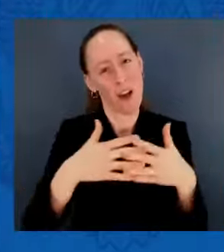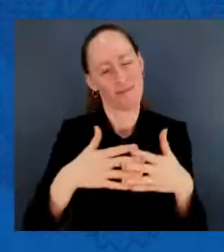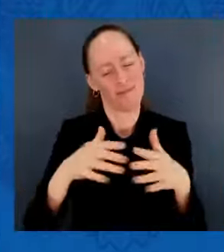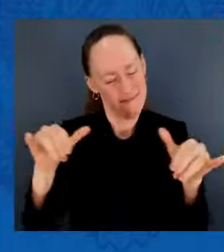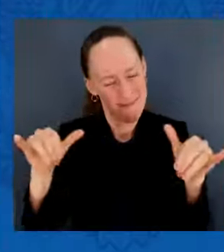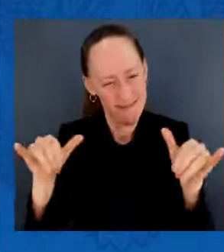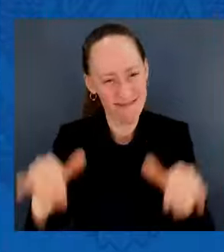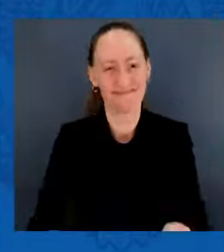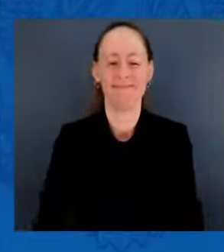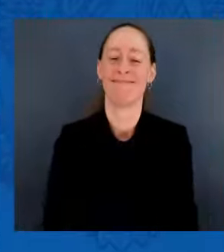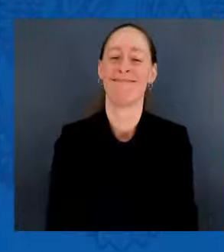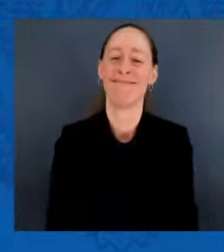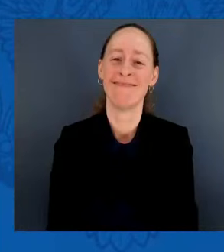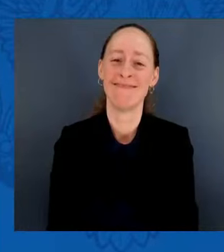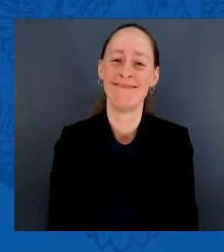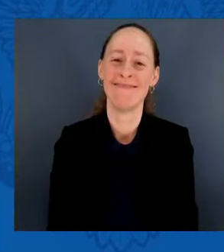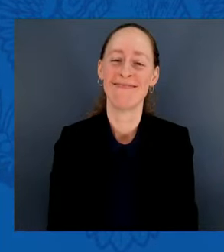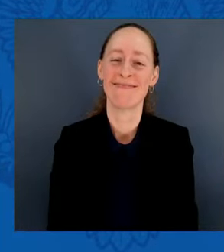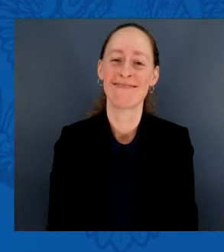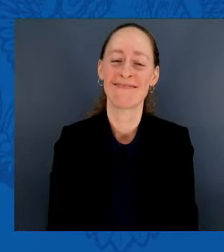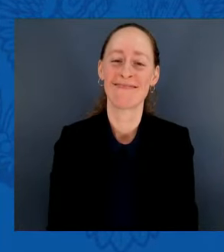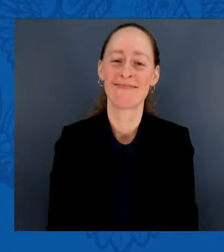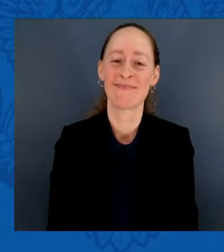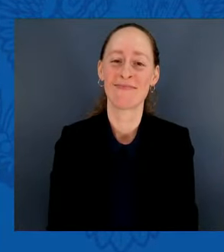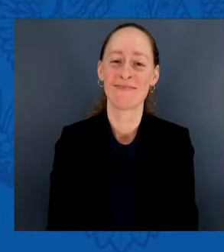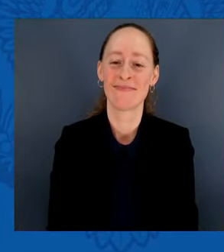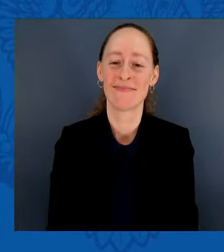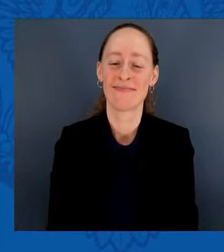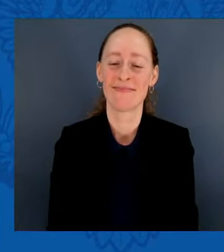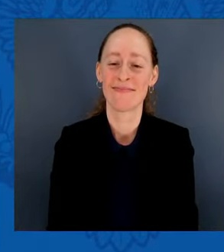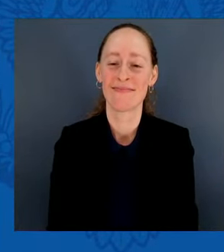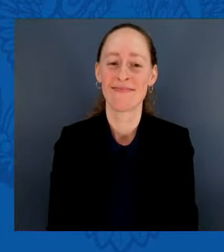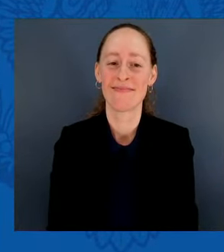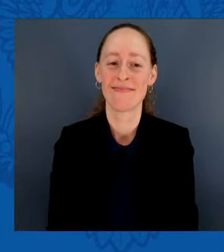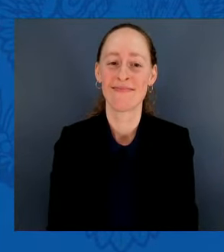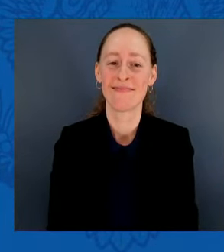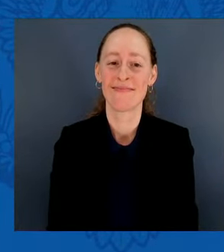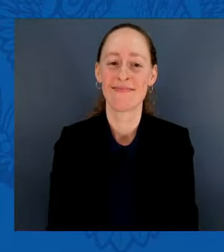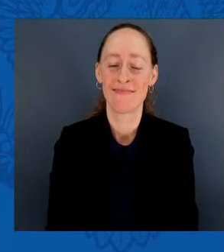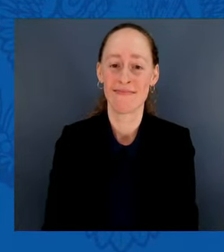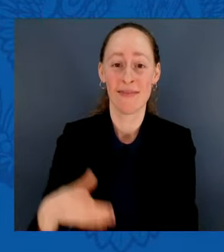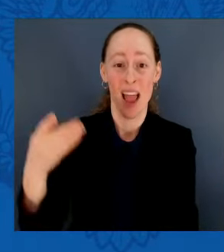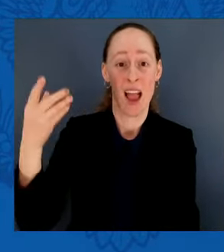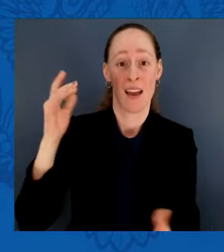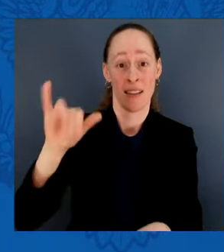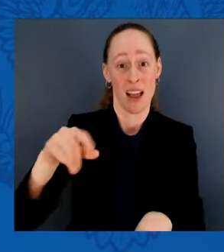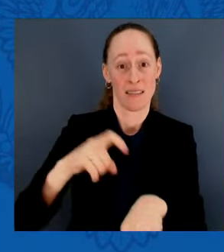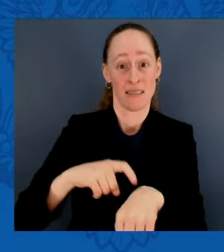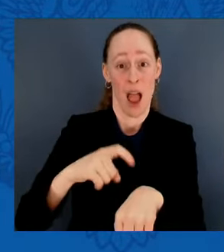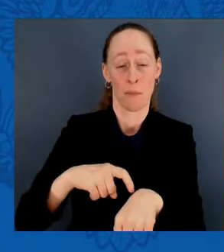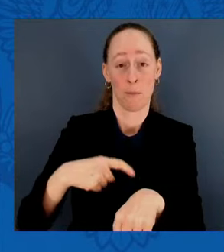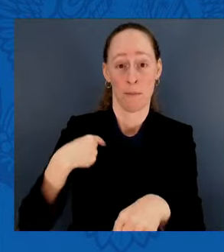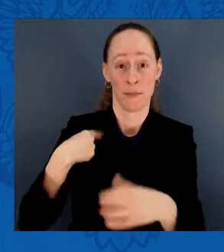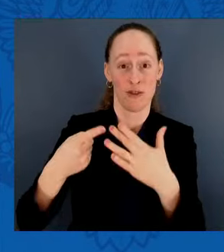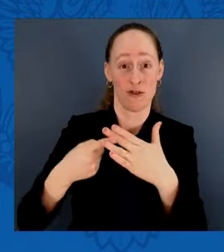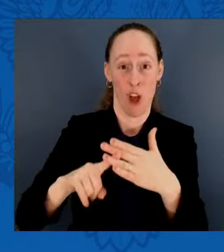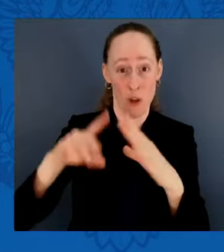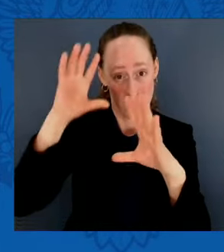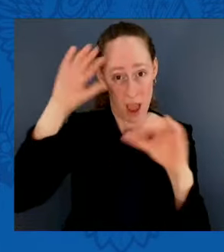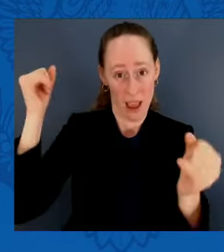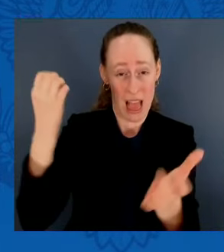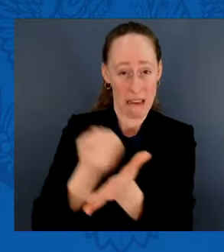my inherited economy is on the brink. Now our economy is literally the envy of the world. 15 million new jobs in